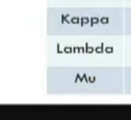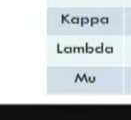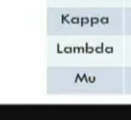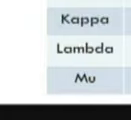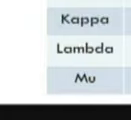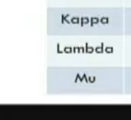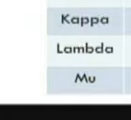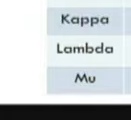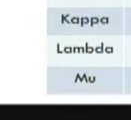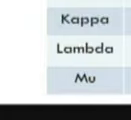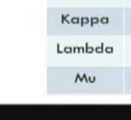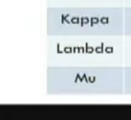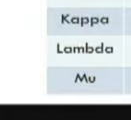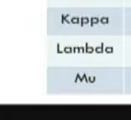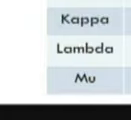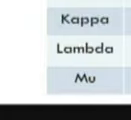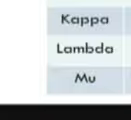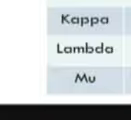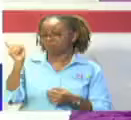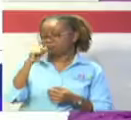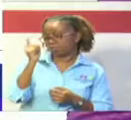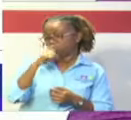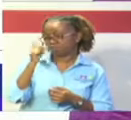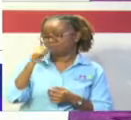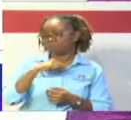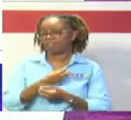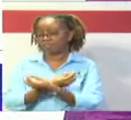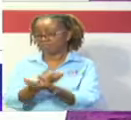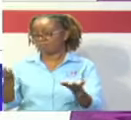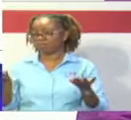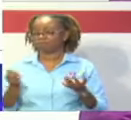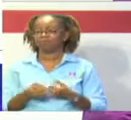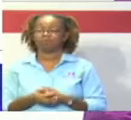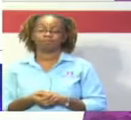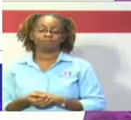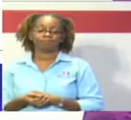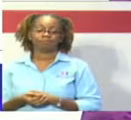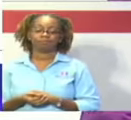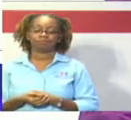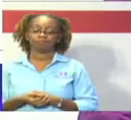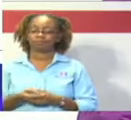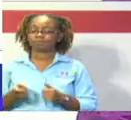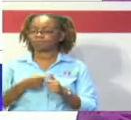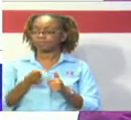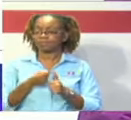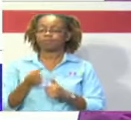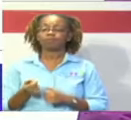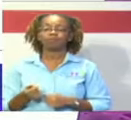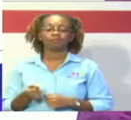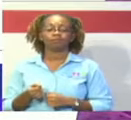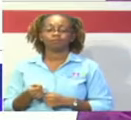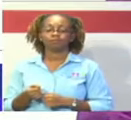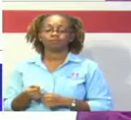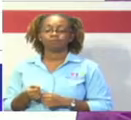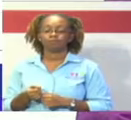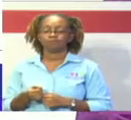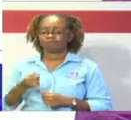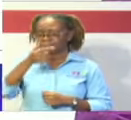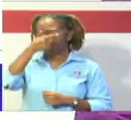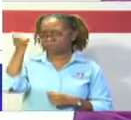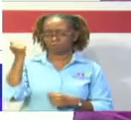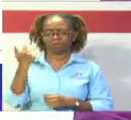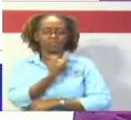the next slide? The first misconception is that because vaccinated people can get